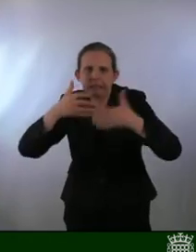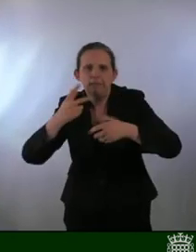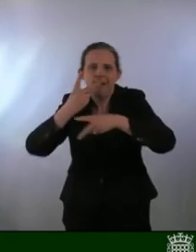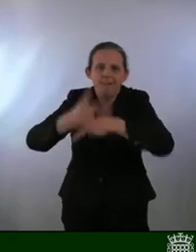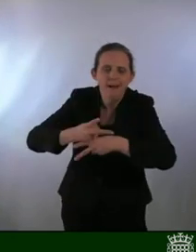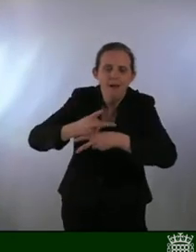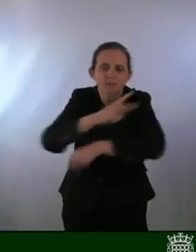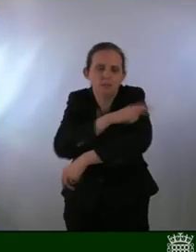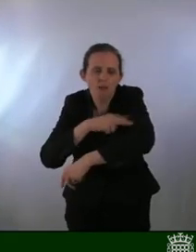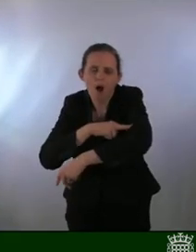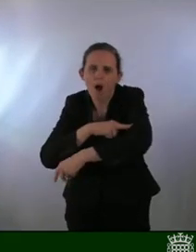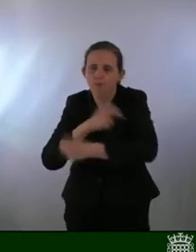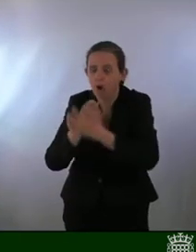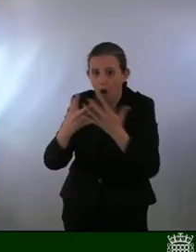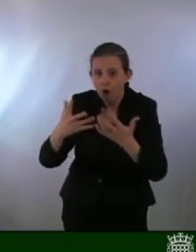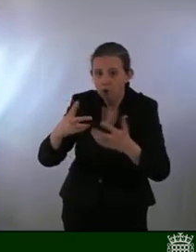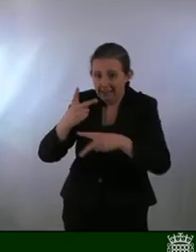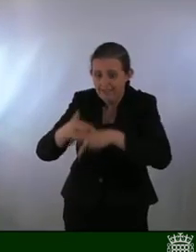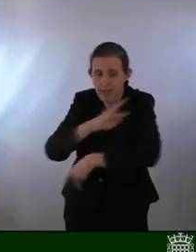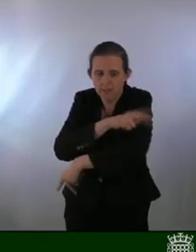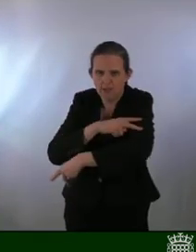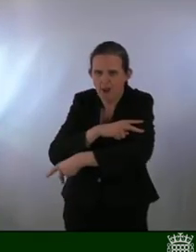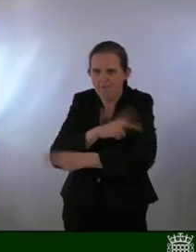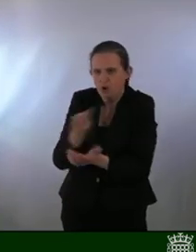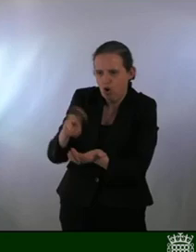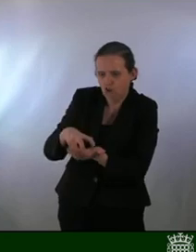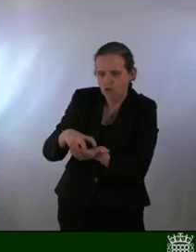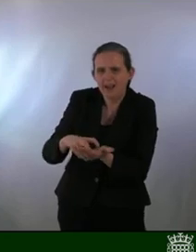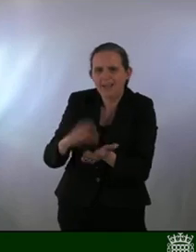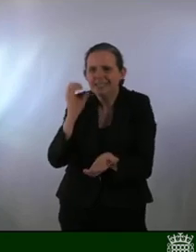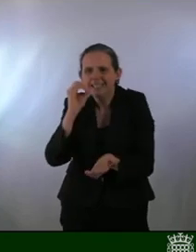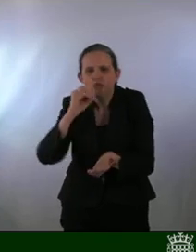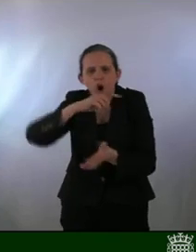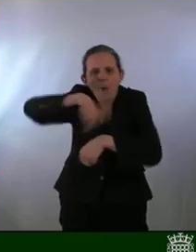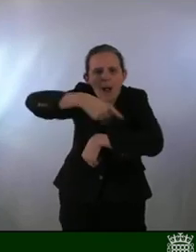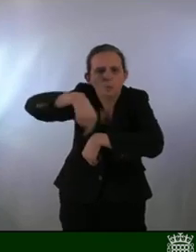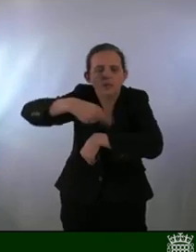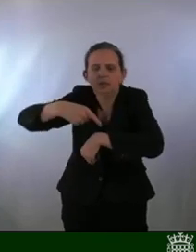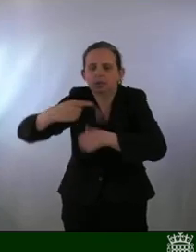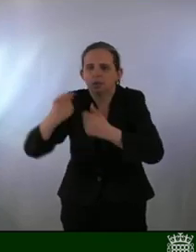zero-hour contracts and work for multiple providers. This means that they struggle to prove that they're eligible for statutory